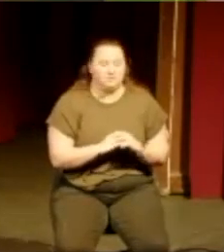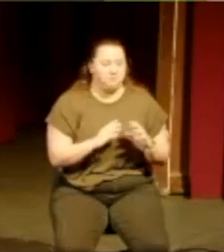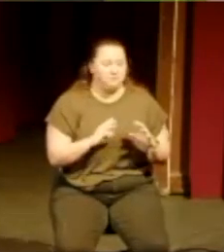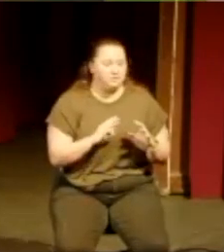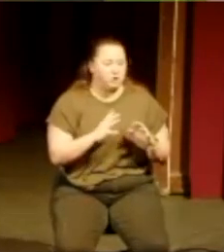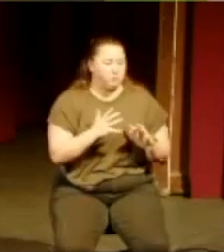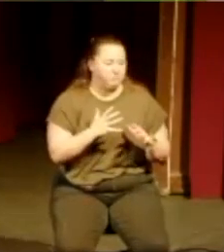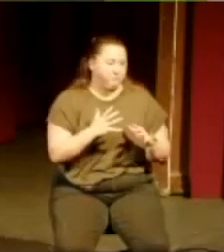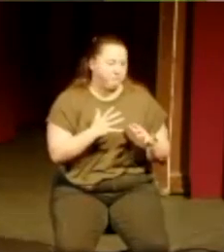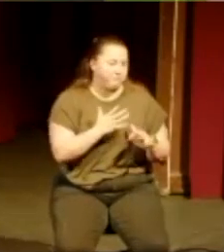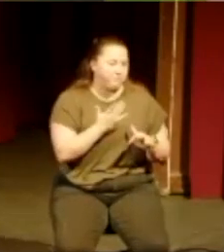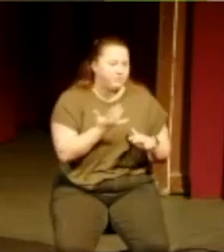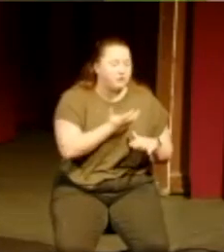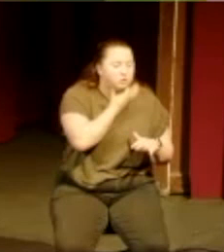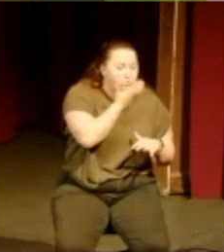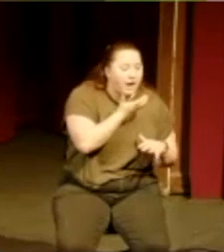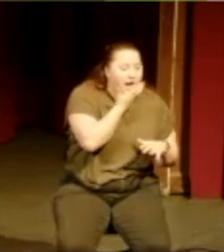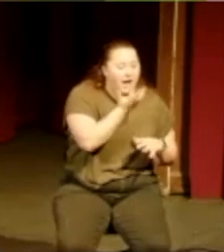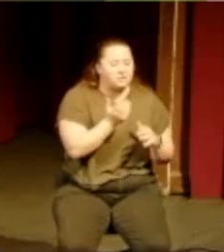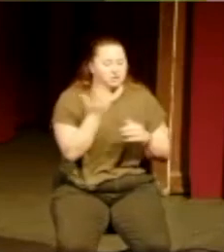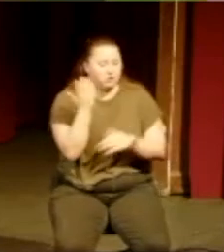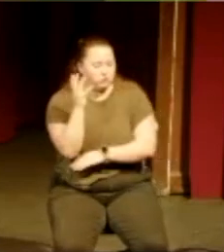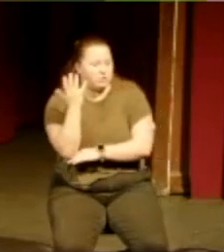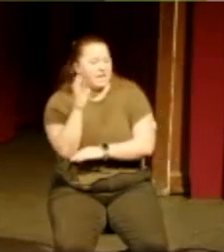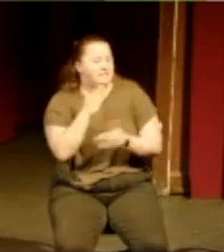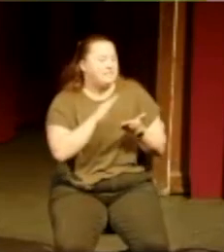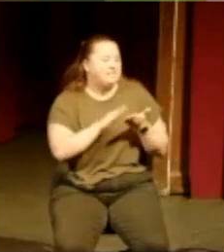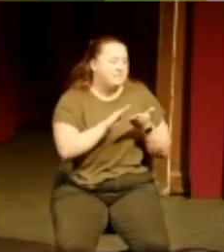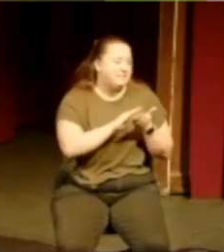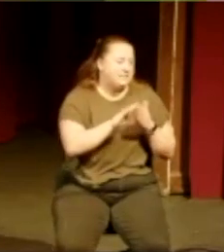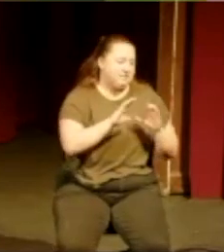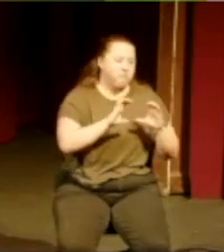janitorial, maintenance, facilities folks. Let's give them a big hand.